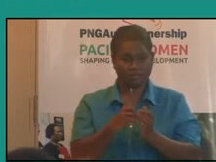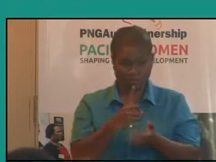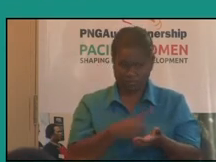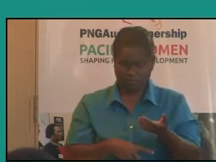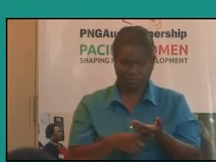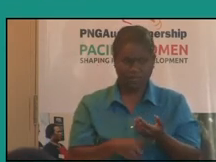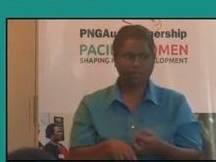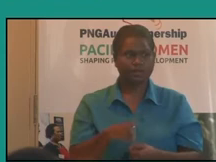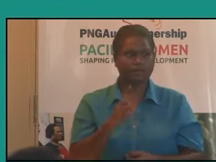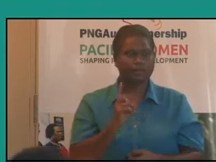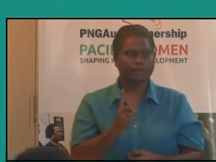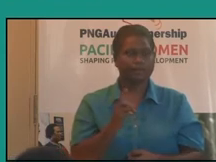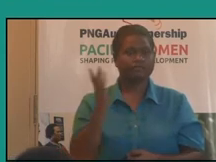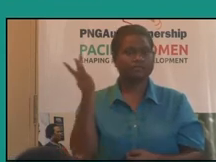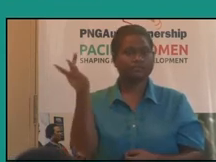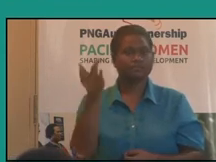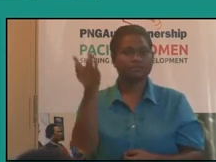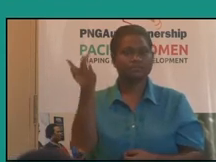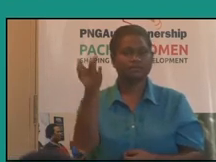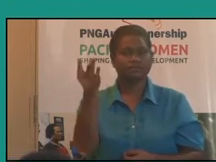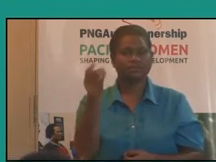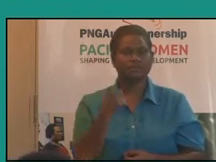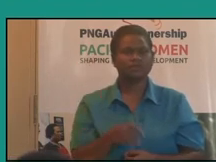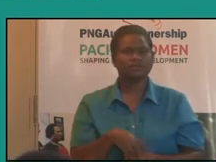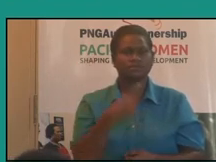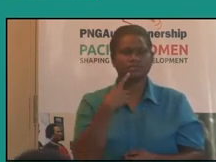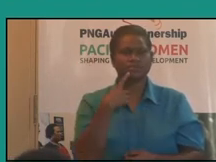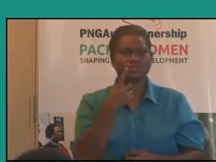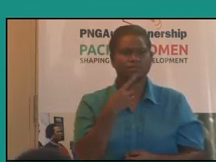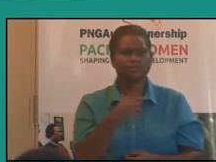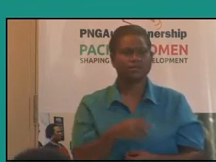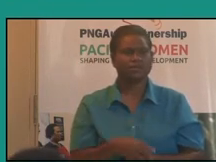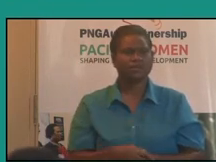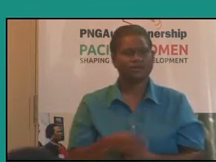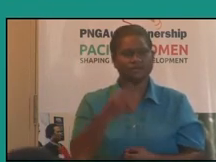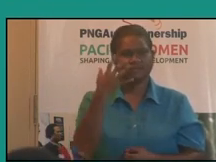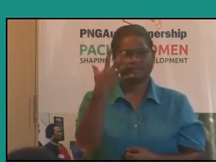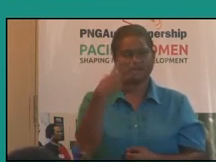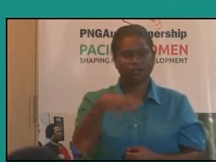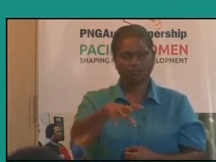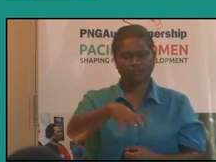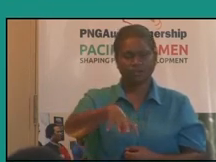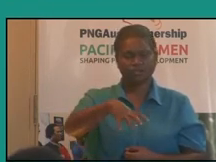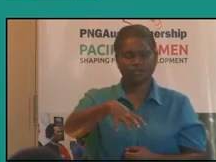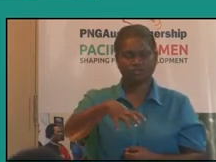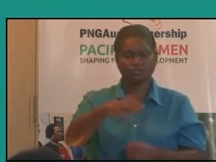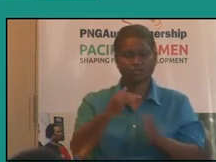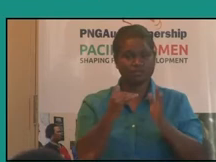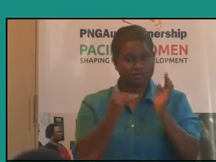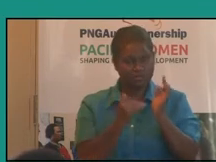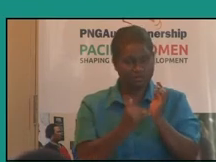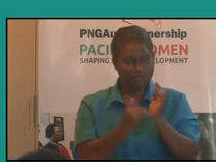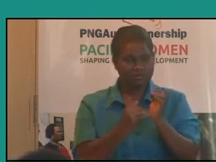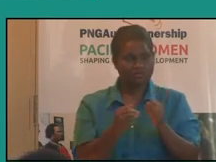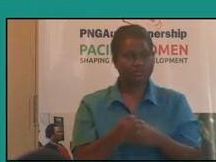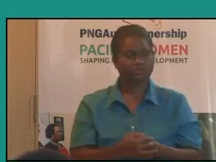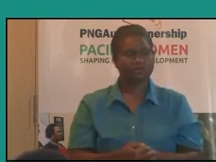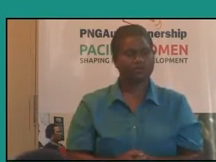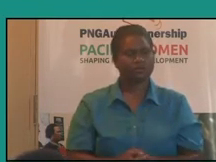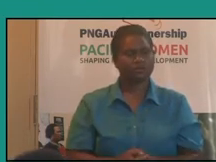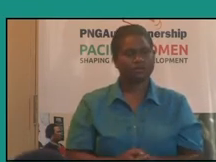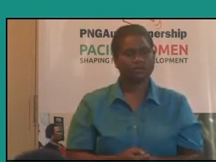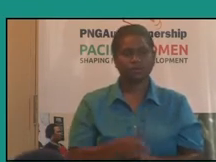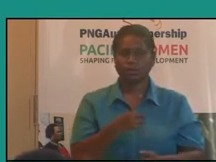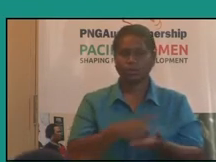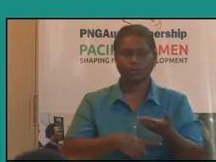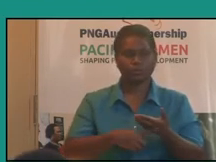online participant who's asking, is the intention that the 5 regional seats for women would be that would